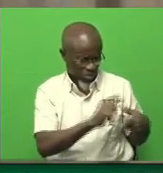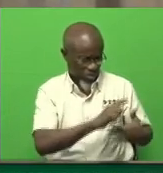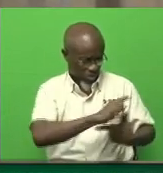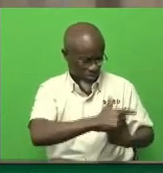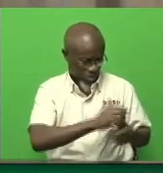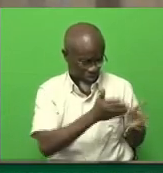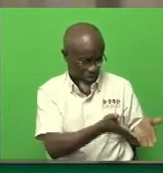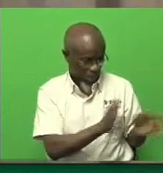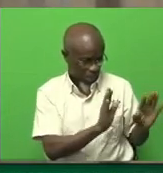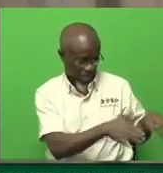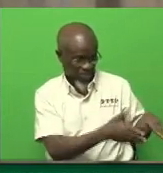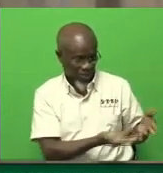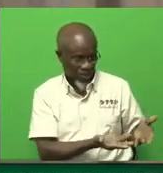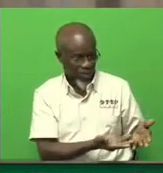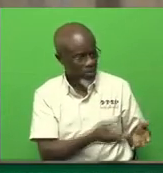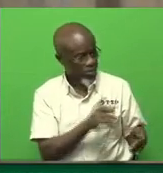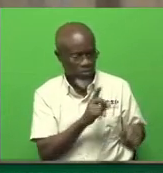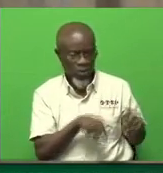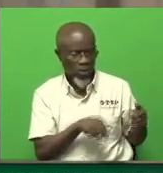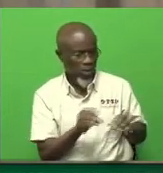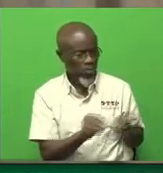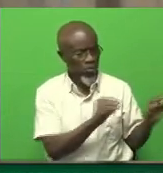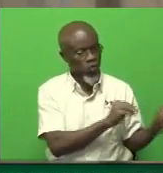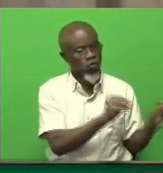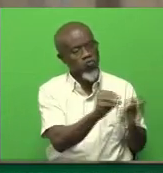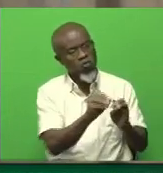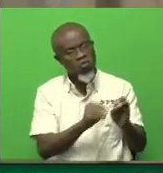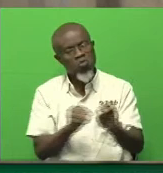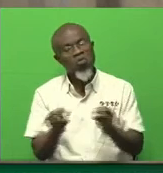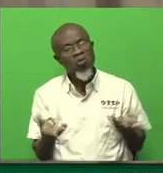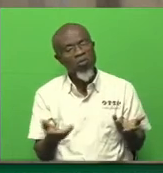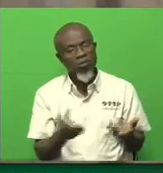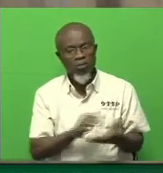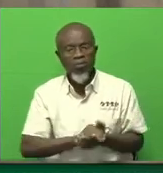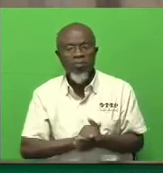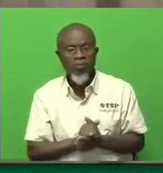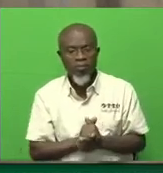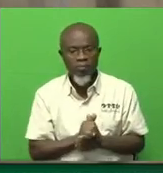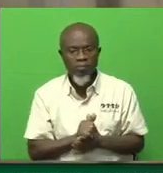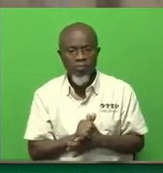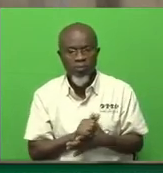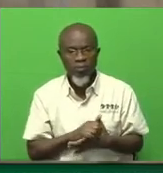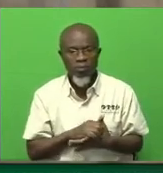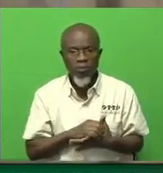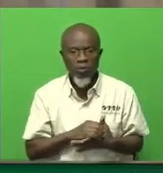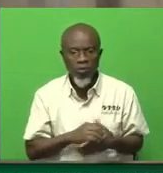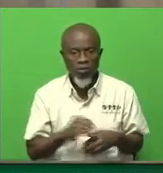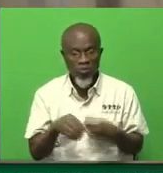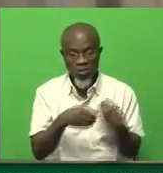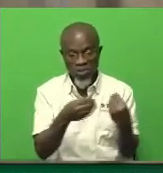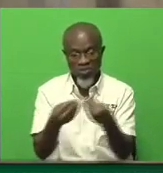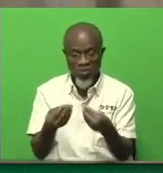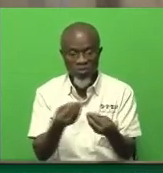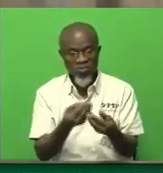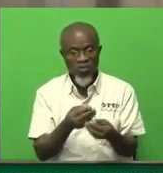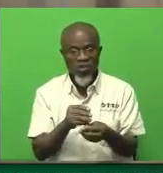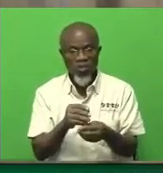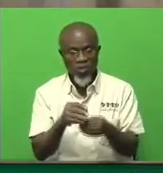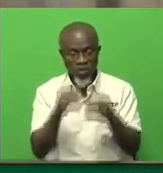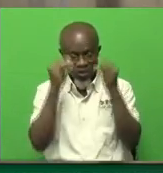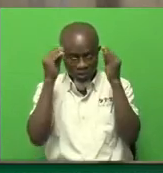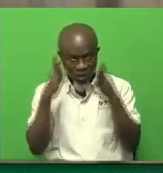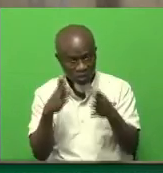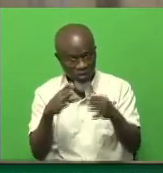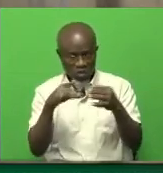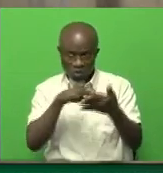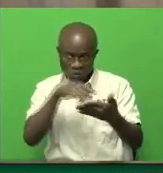hold 63 000 laptops between 2018 to 2022 to teachers and students how